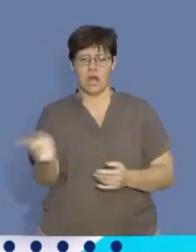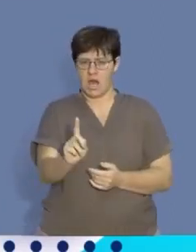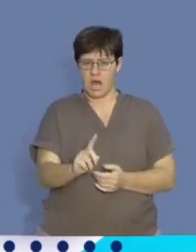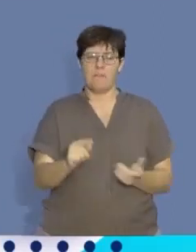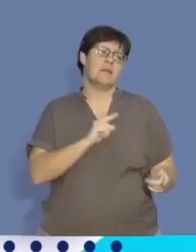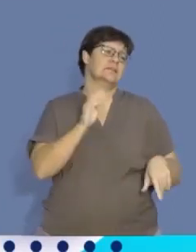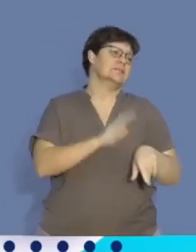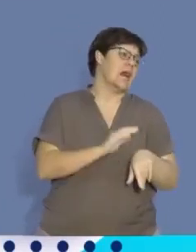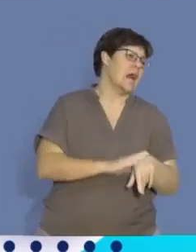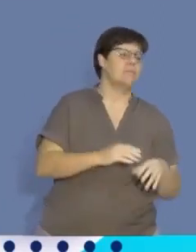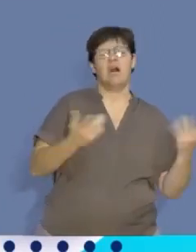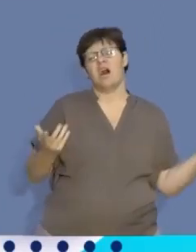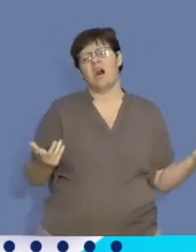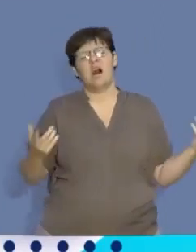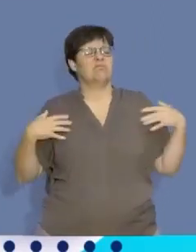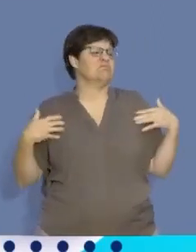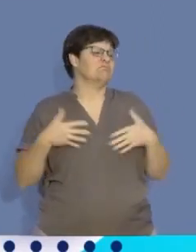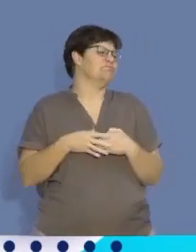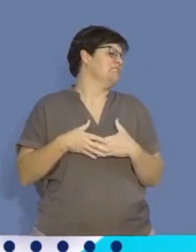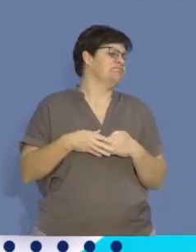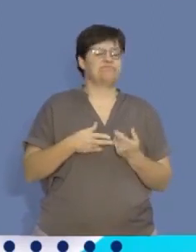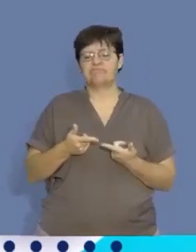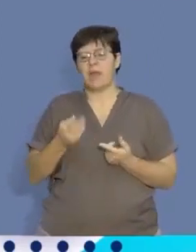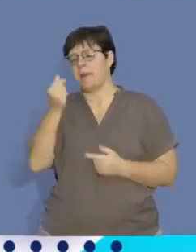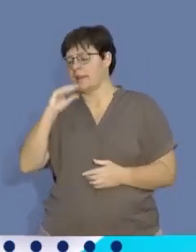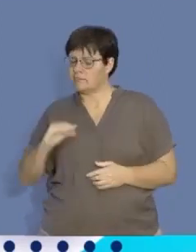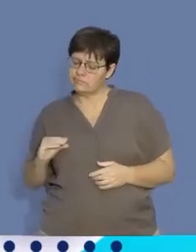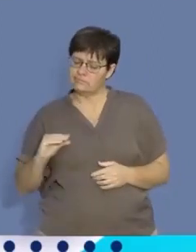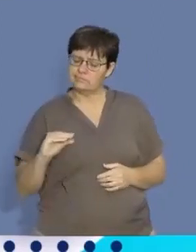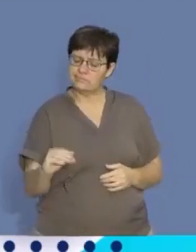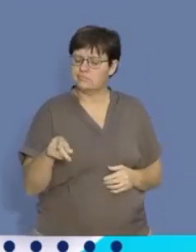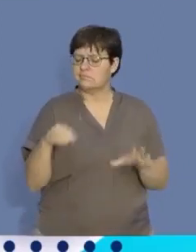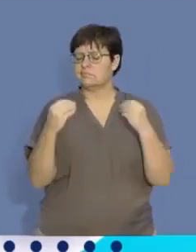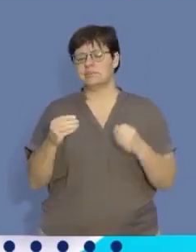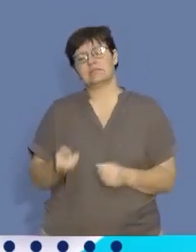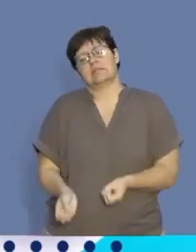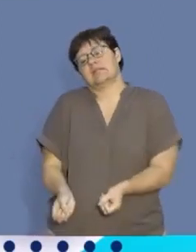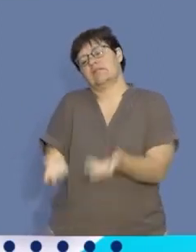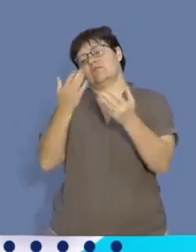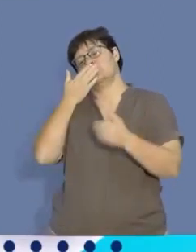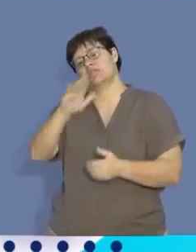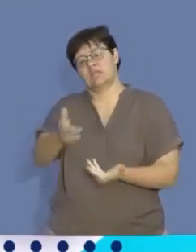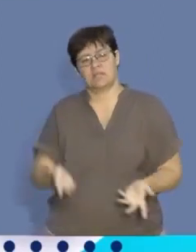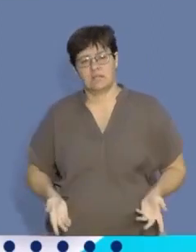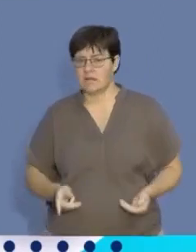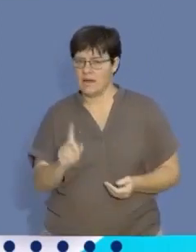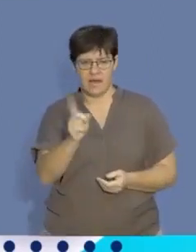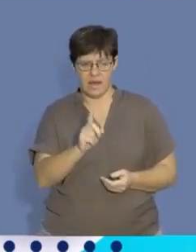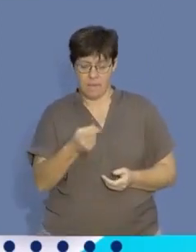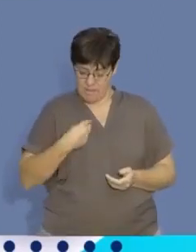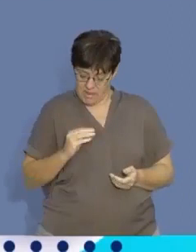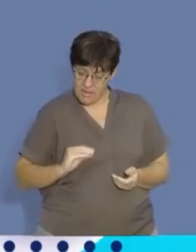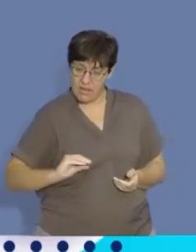so much of time on my hands, let me now invest my money in this business. If I'm investing